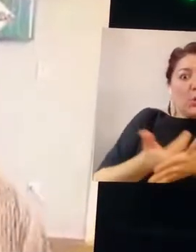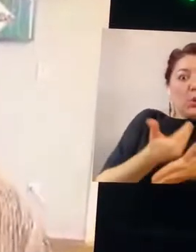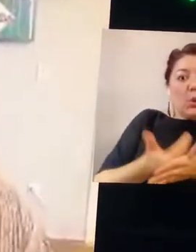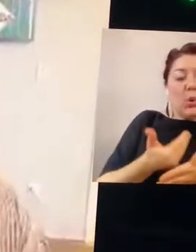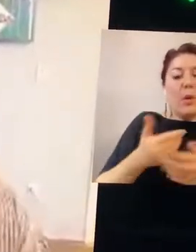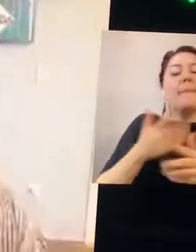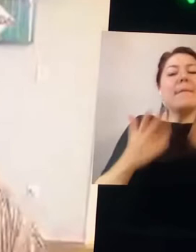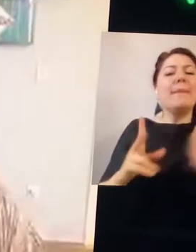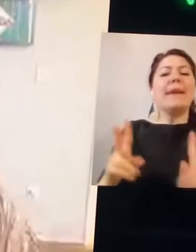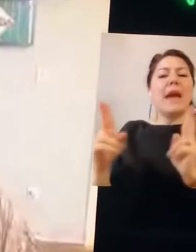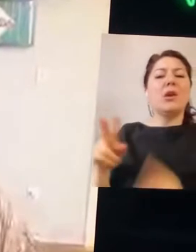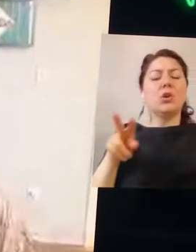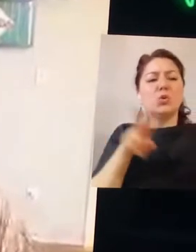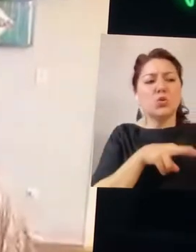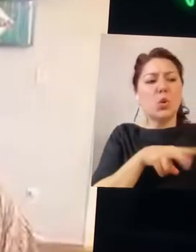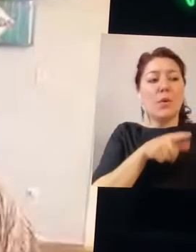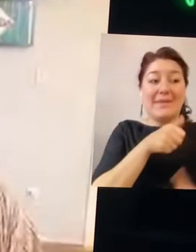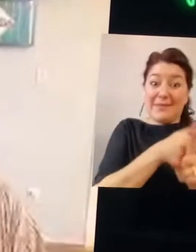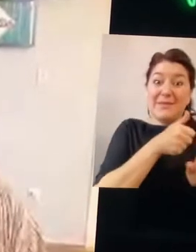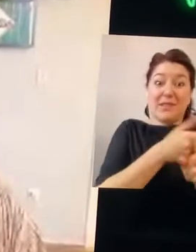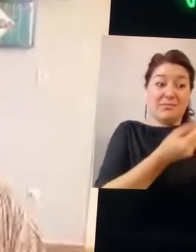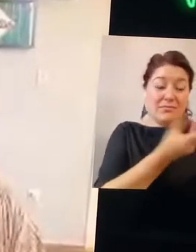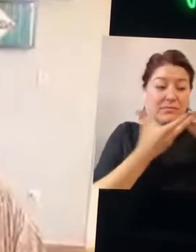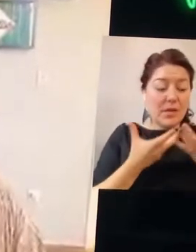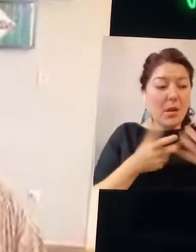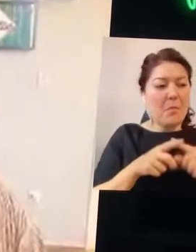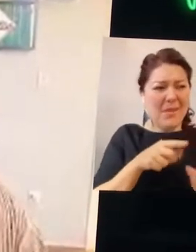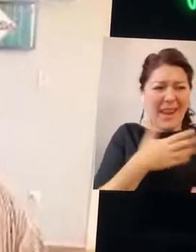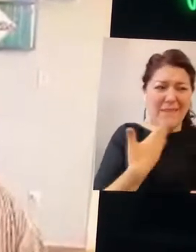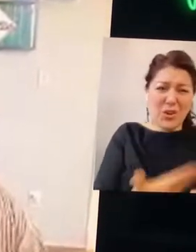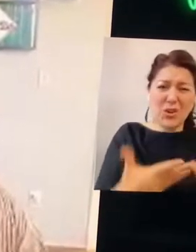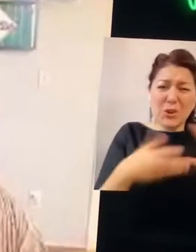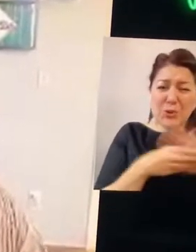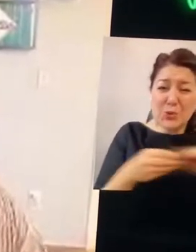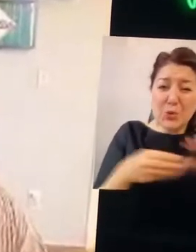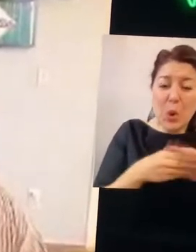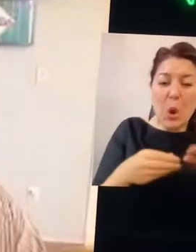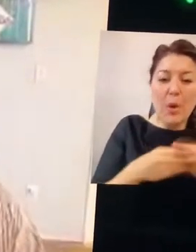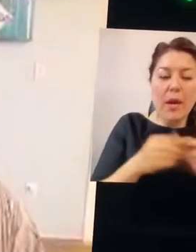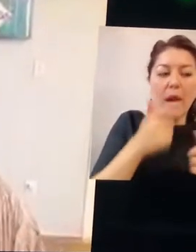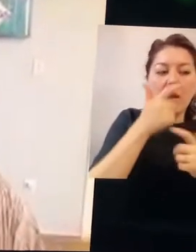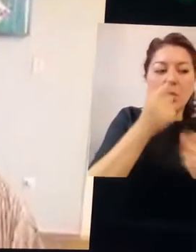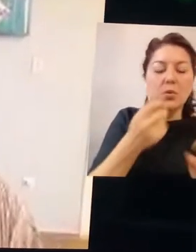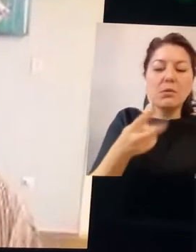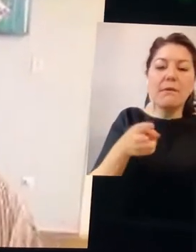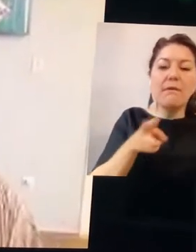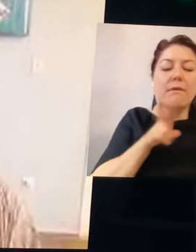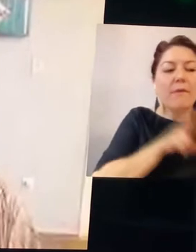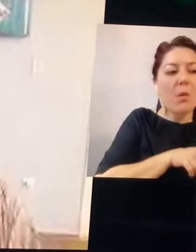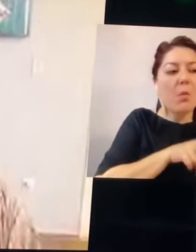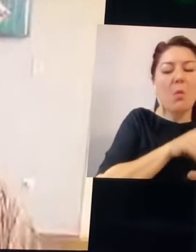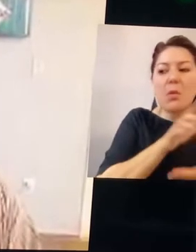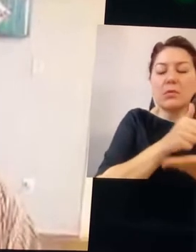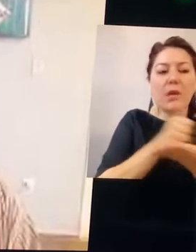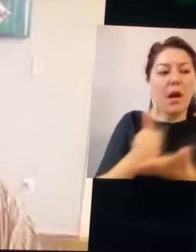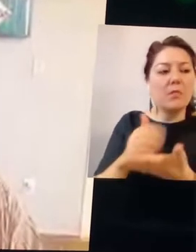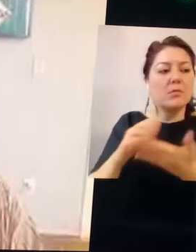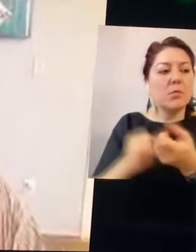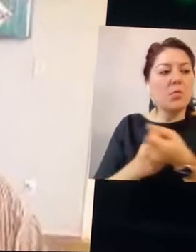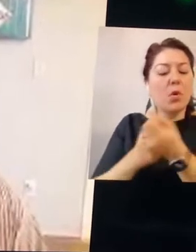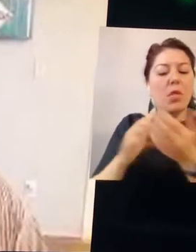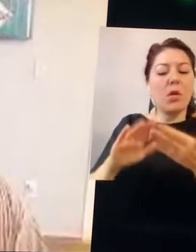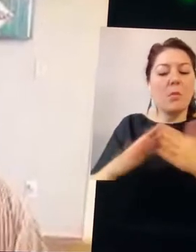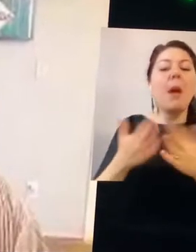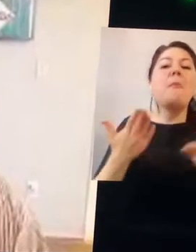that has a good angle on a story, that has something that is of service to the community. To still give them a chance and to